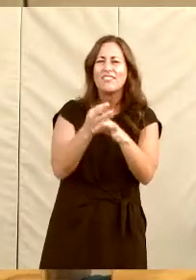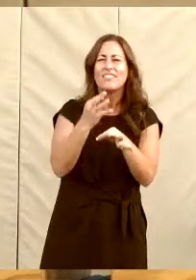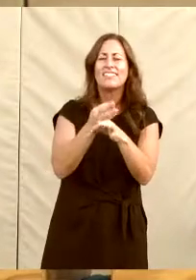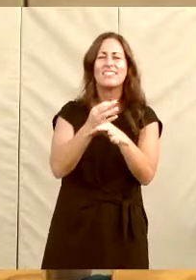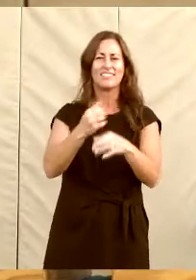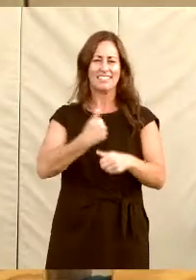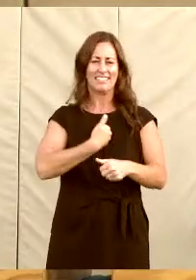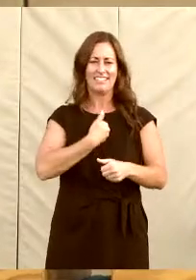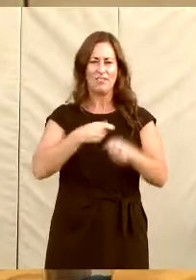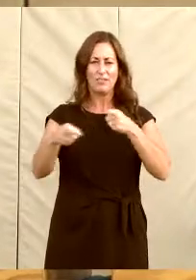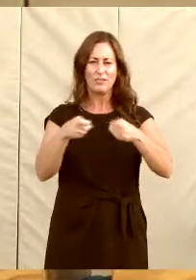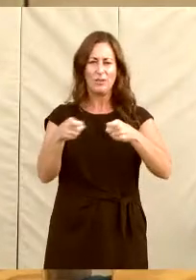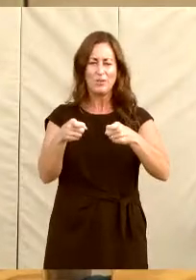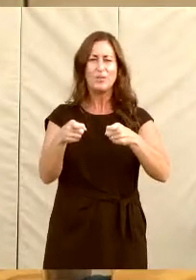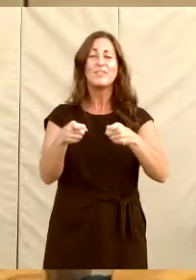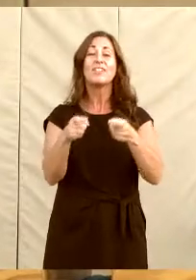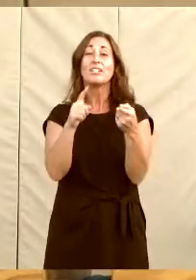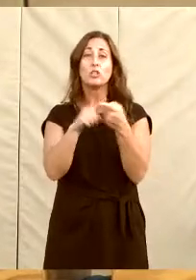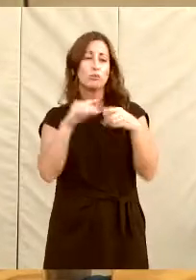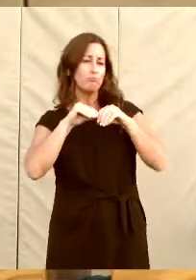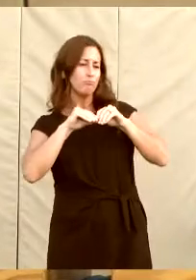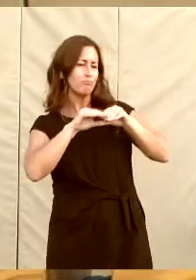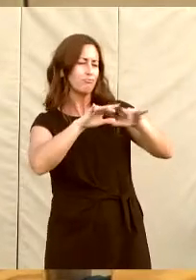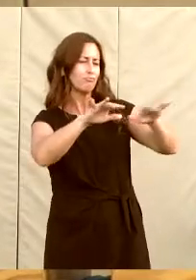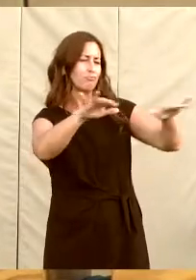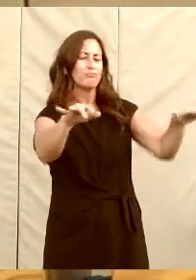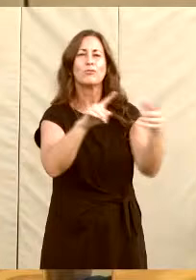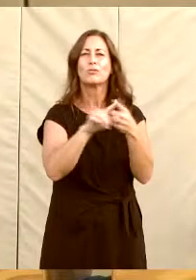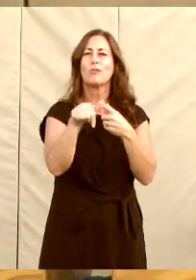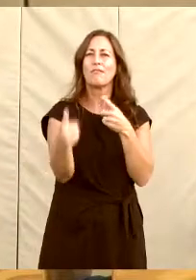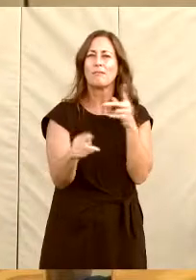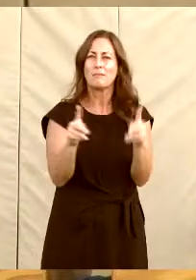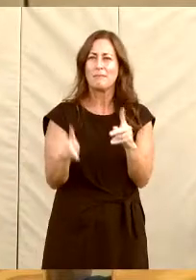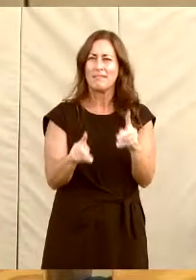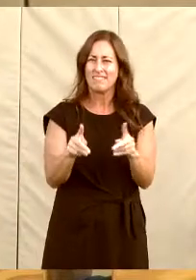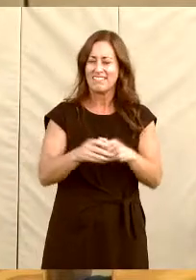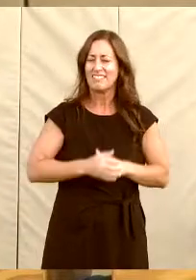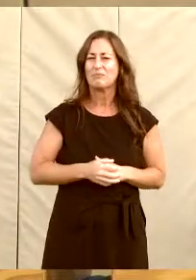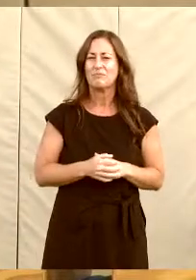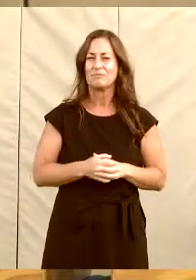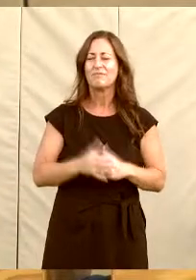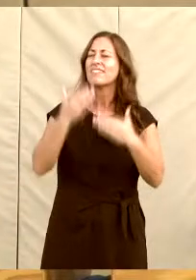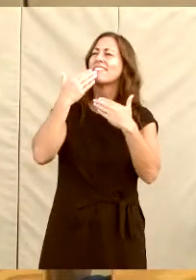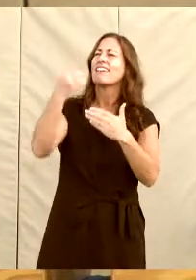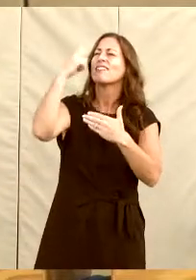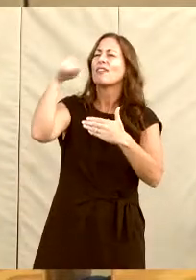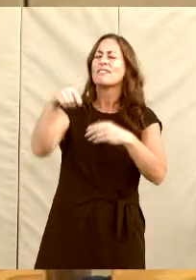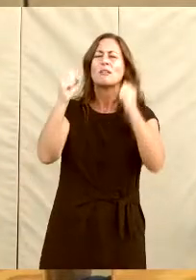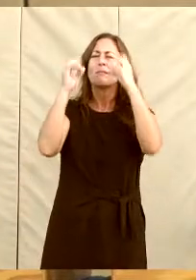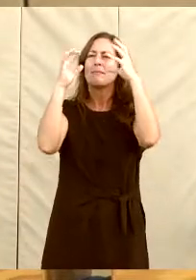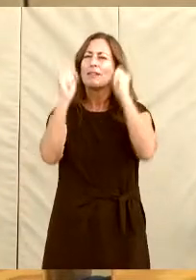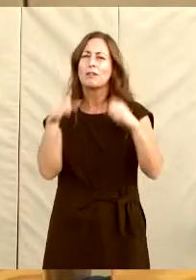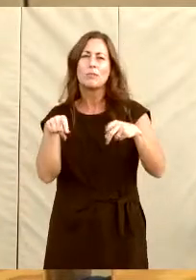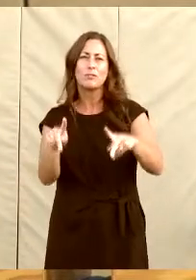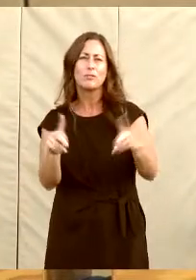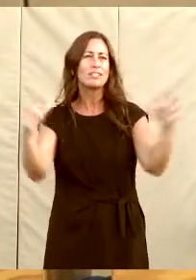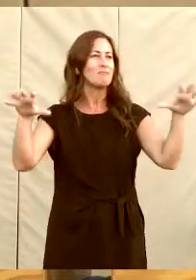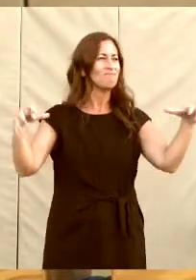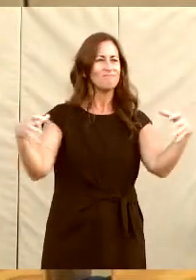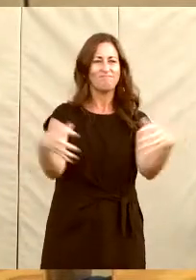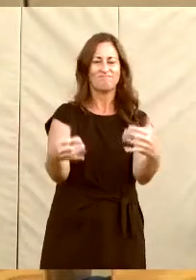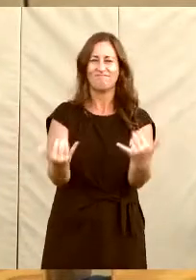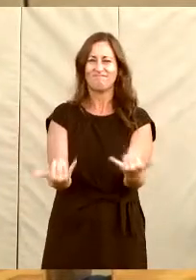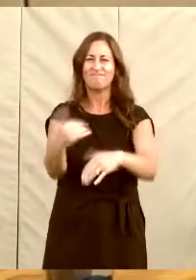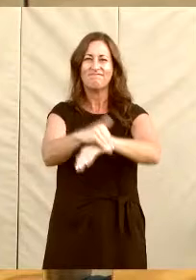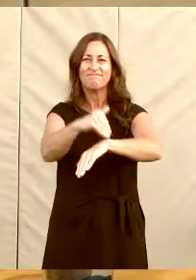to others for as long as we have breath in our lungs. Lord, we thank you for this amazing opportunity to congregate in this amazing space with those who mean most to